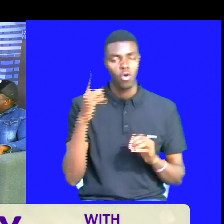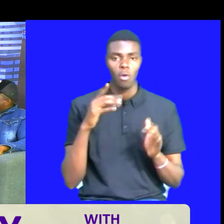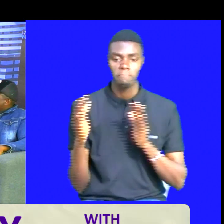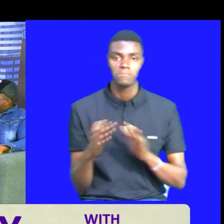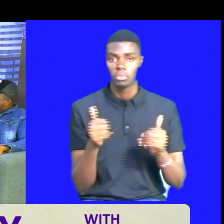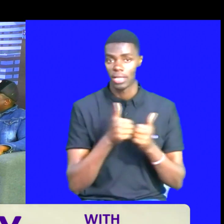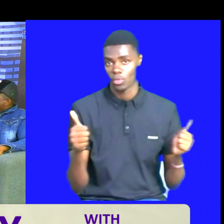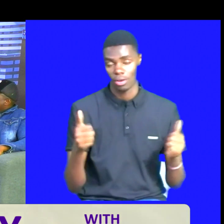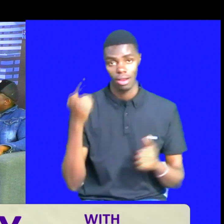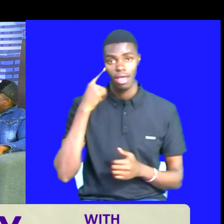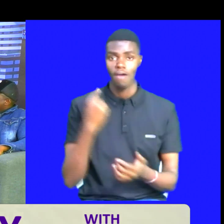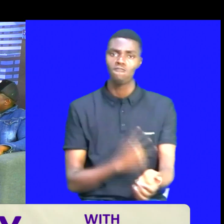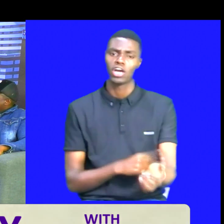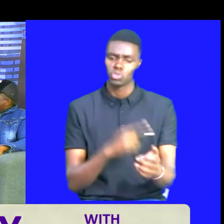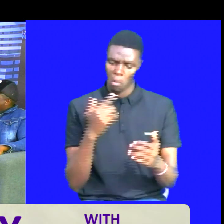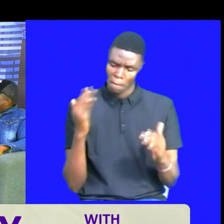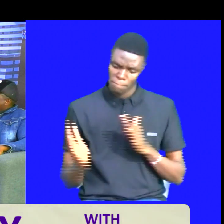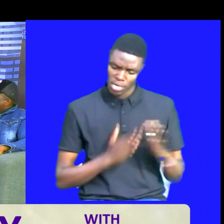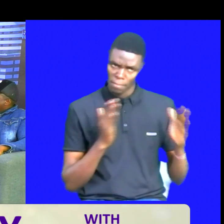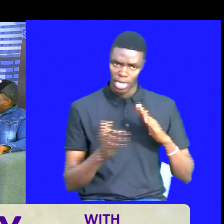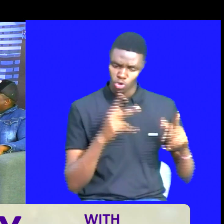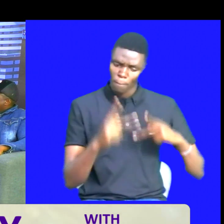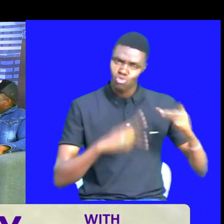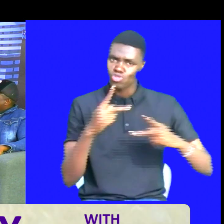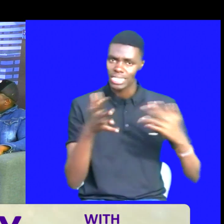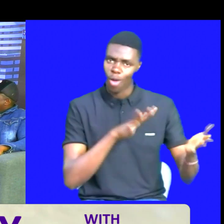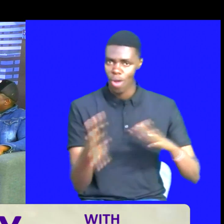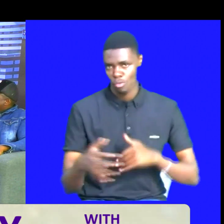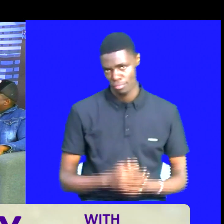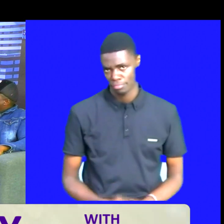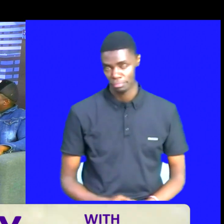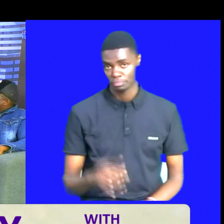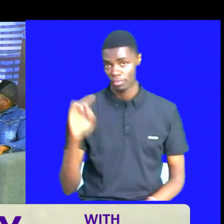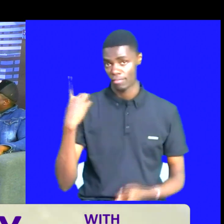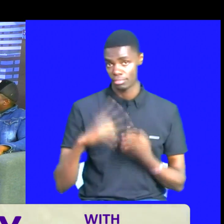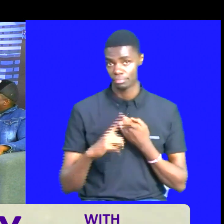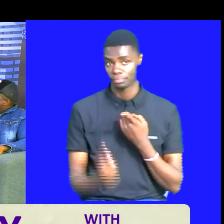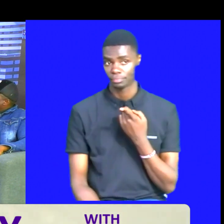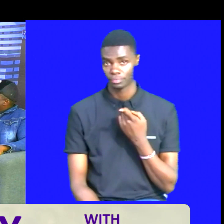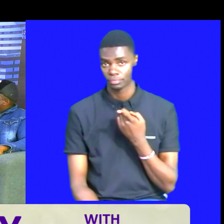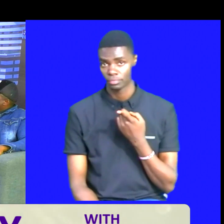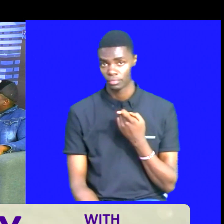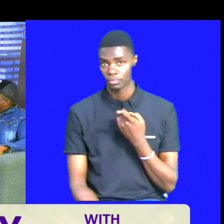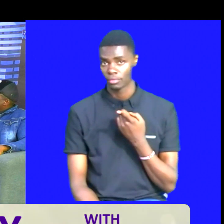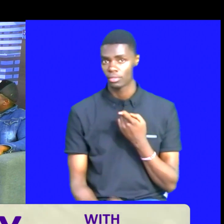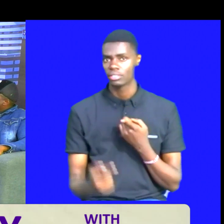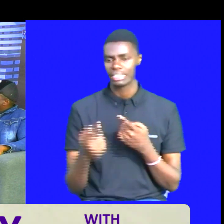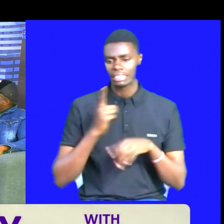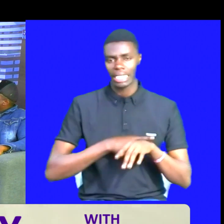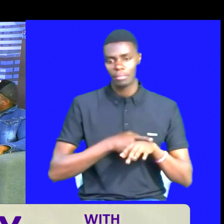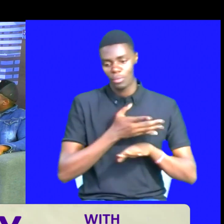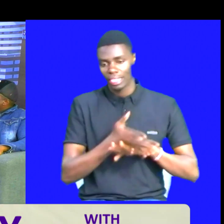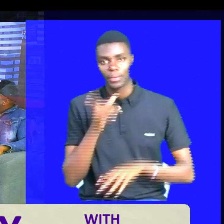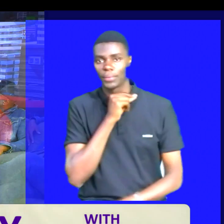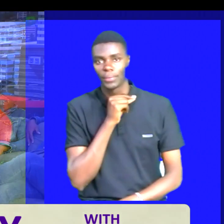well for Ghana. How was the preparation process like? First of all, we were time barred